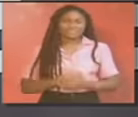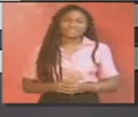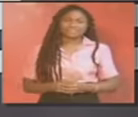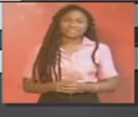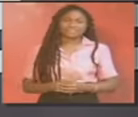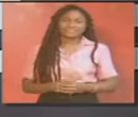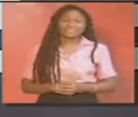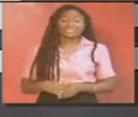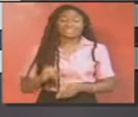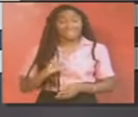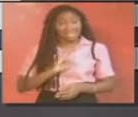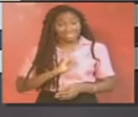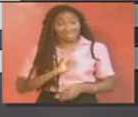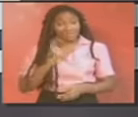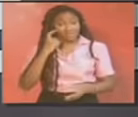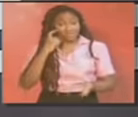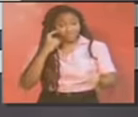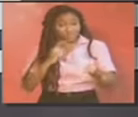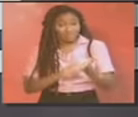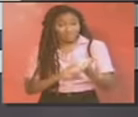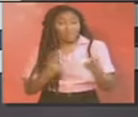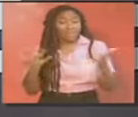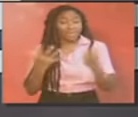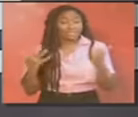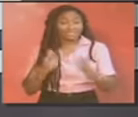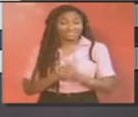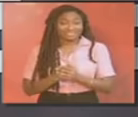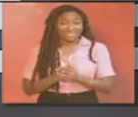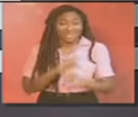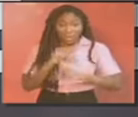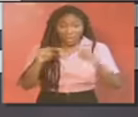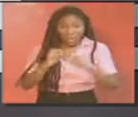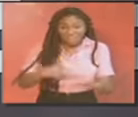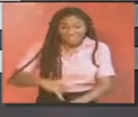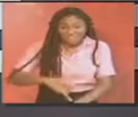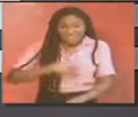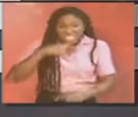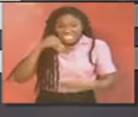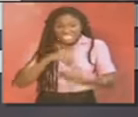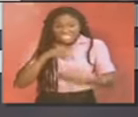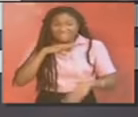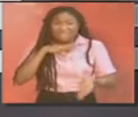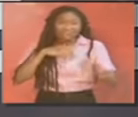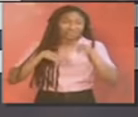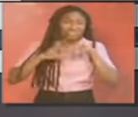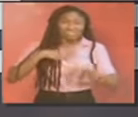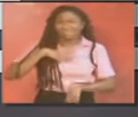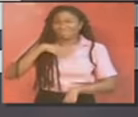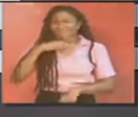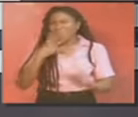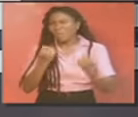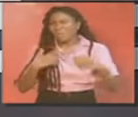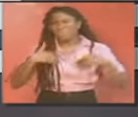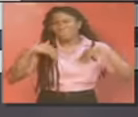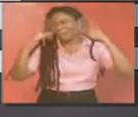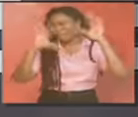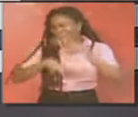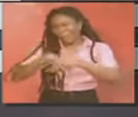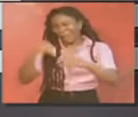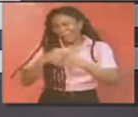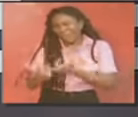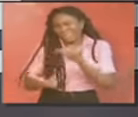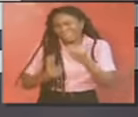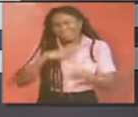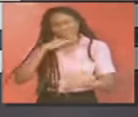I have found that when we are at these moments of frustration or wanting to give up,